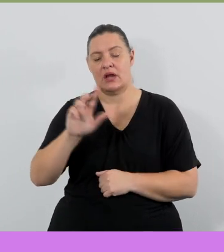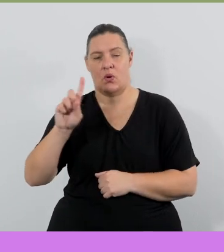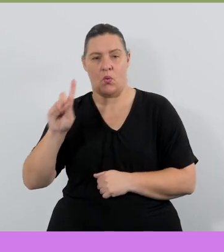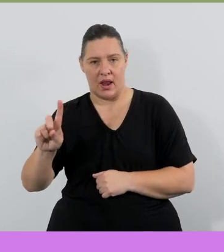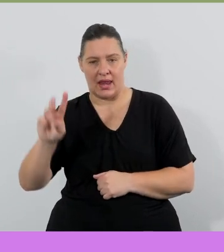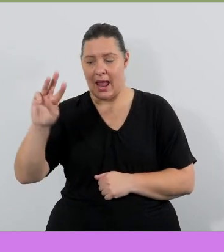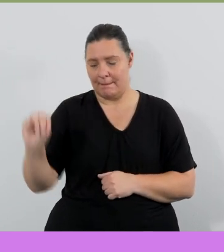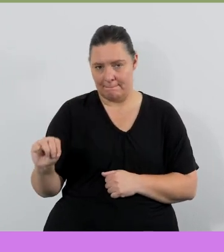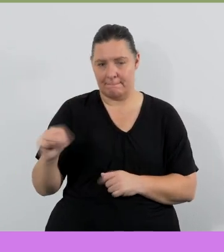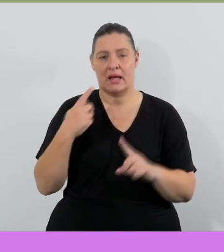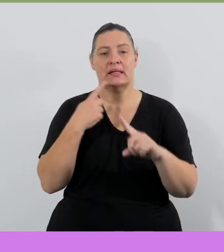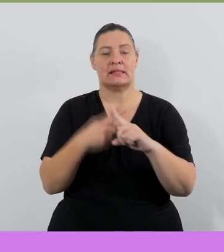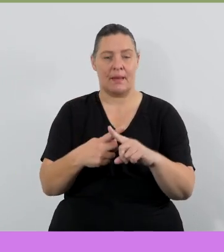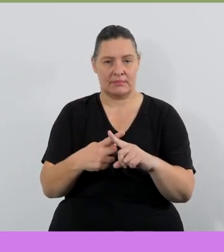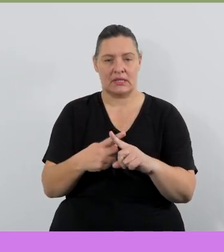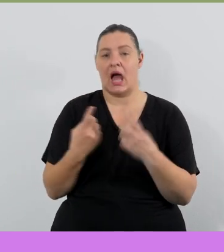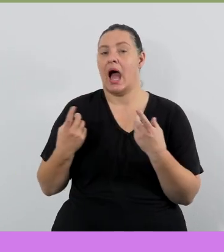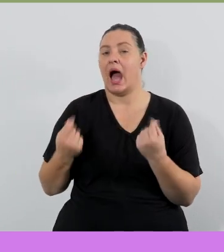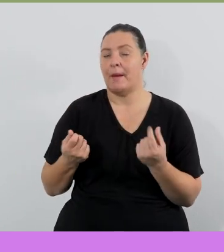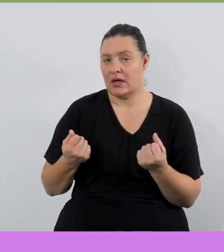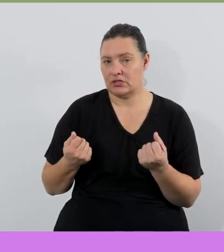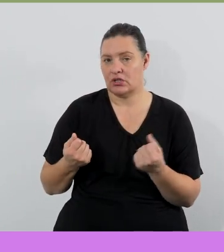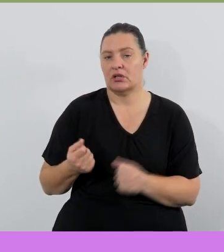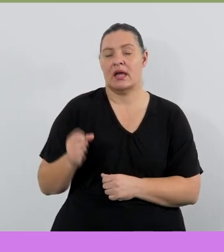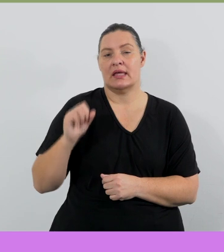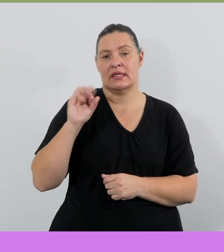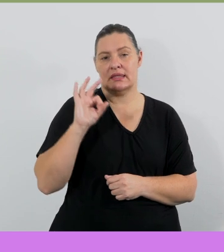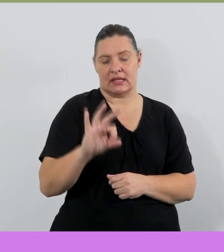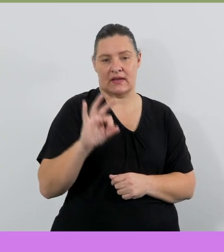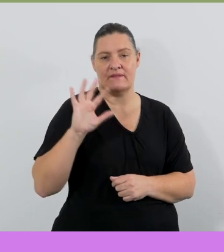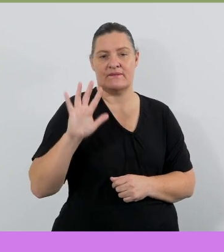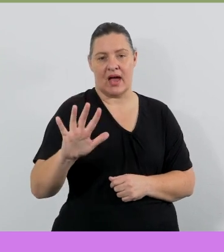8,691 meters multiplied by the cost per meter, and that is